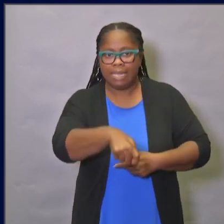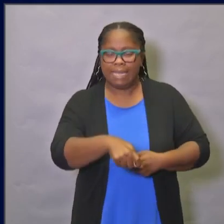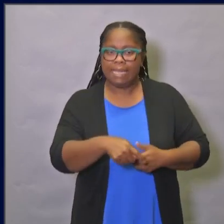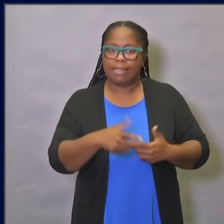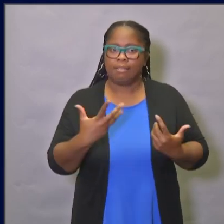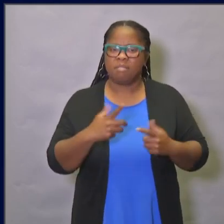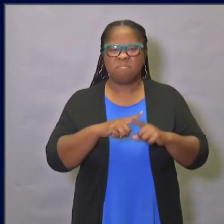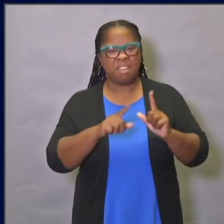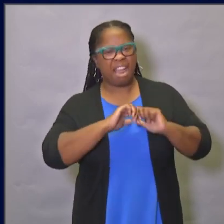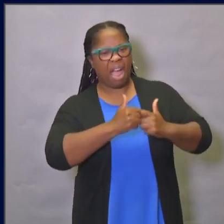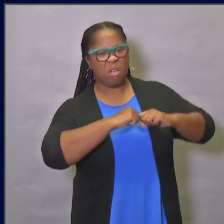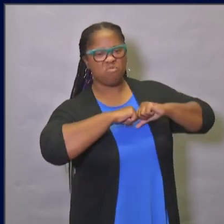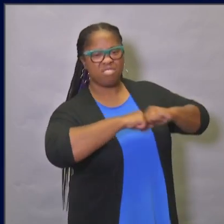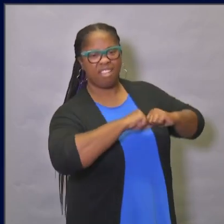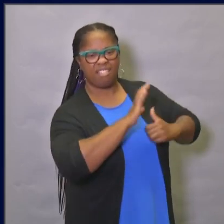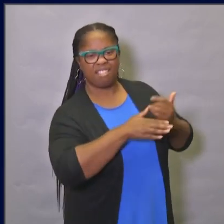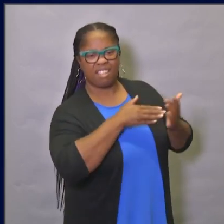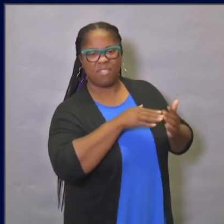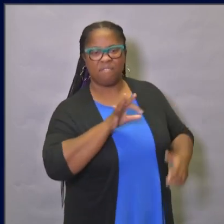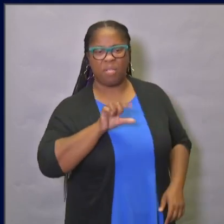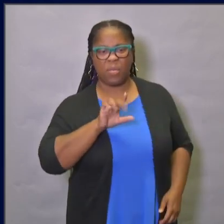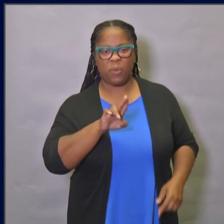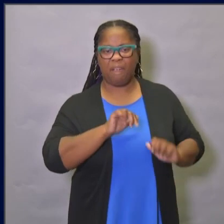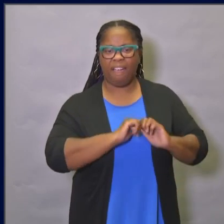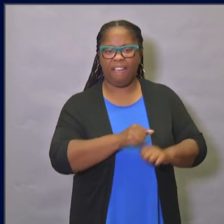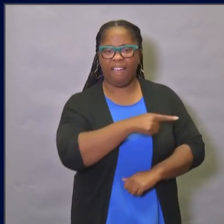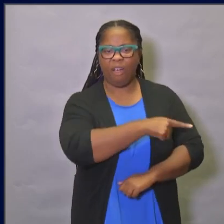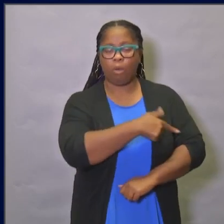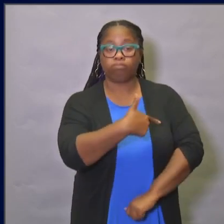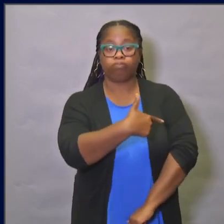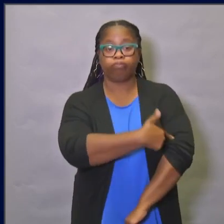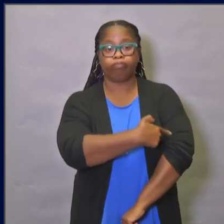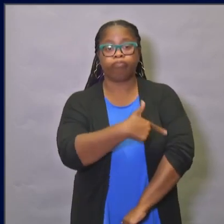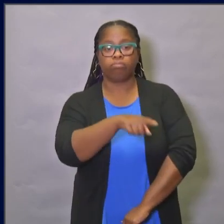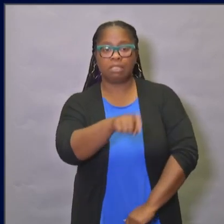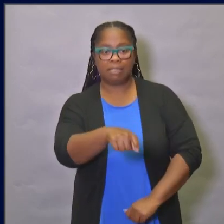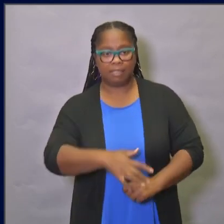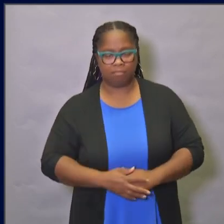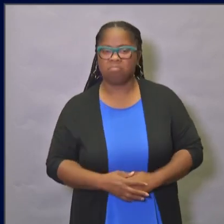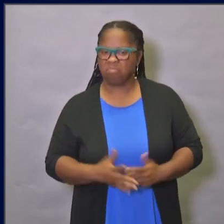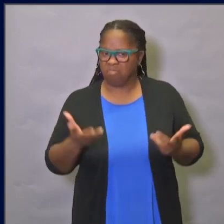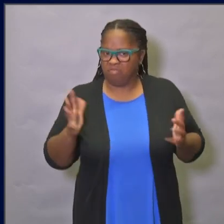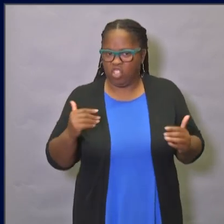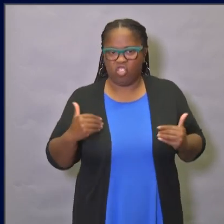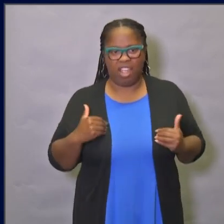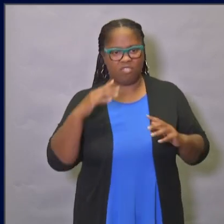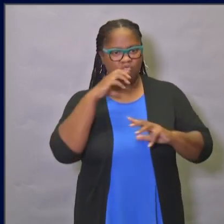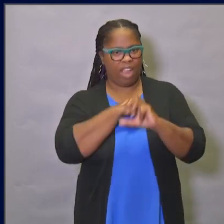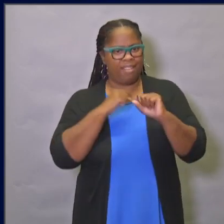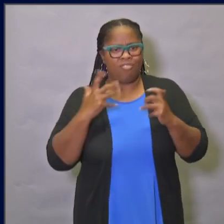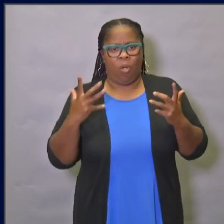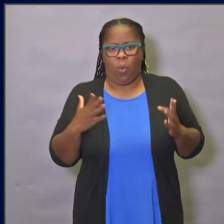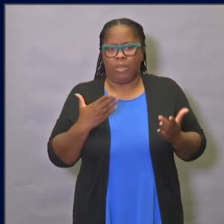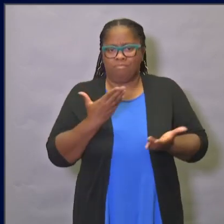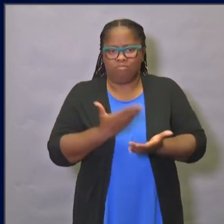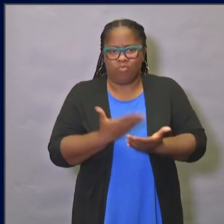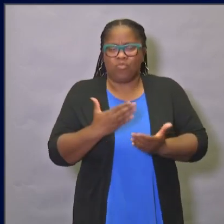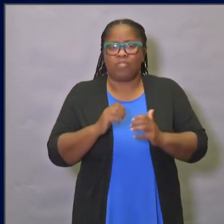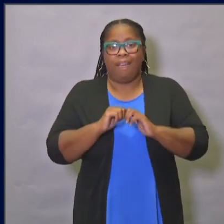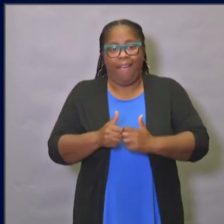from the flu, and that is to be immunized. And we also have proven strategies for protecting ourselves